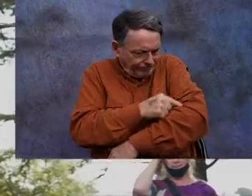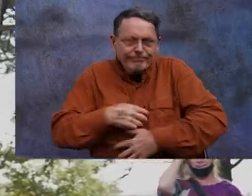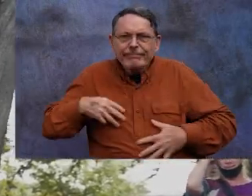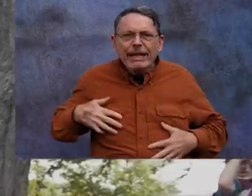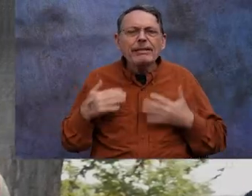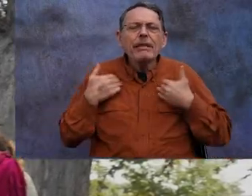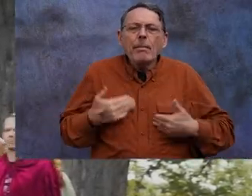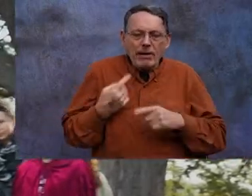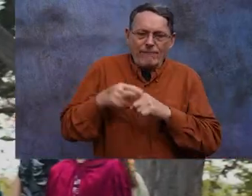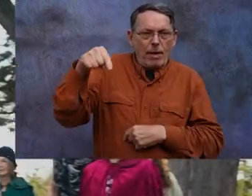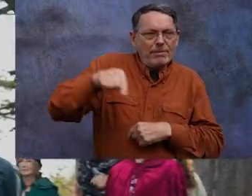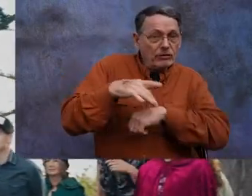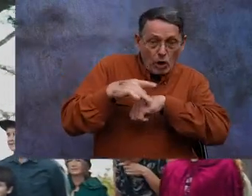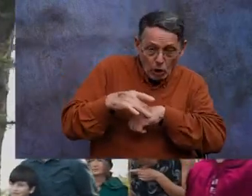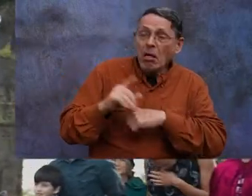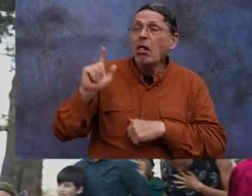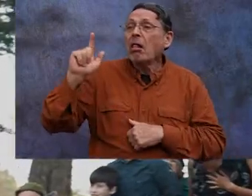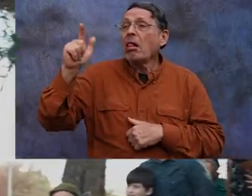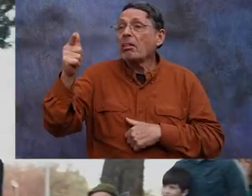earth and will return.